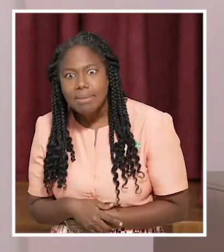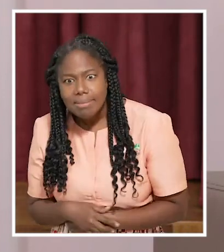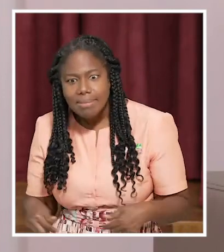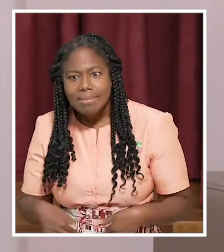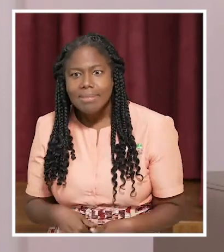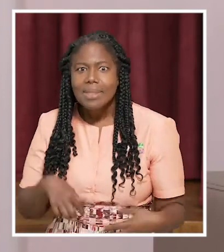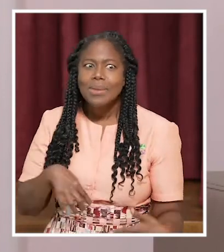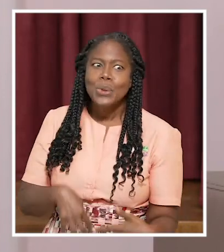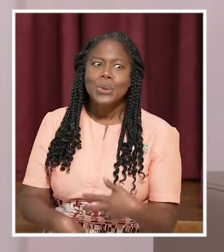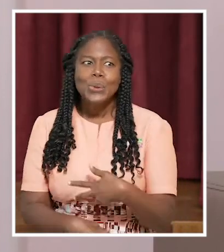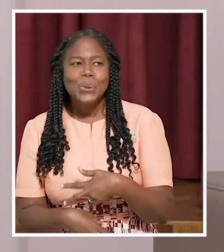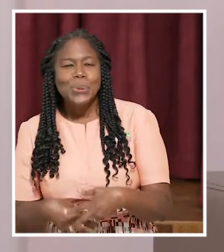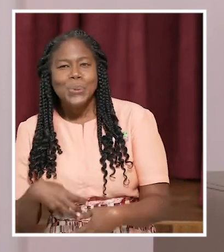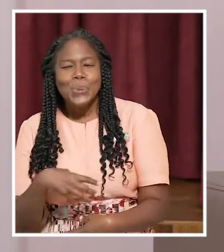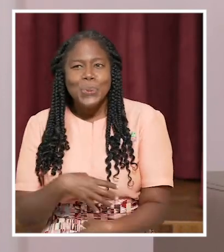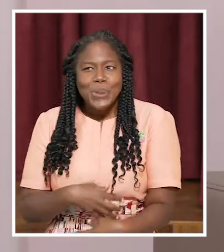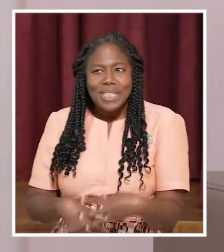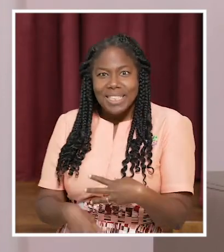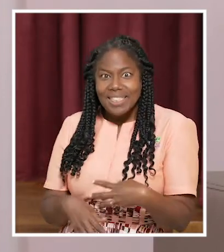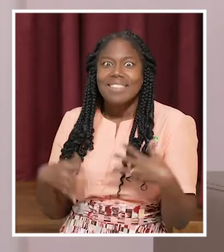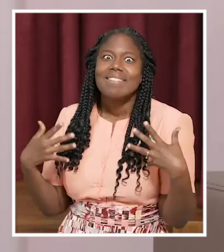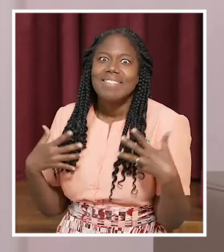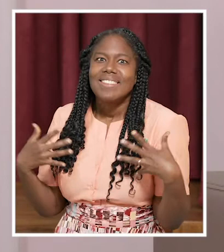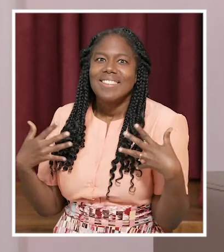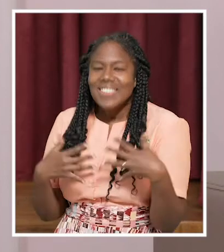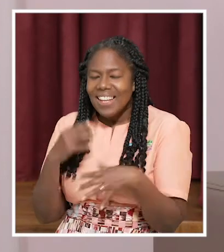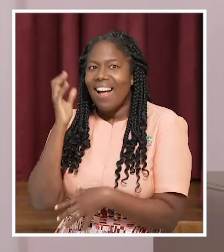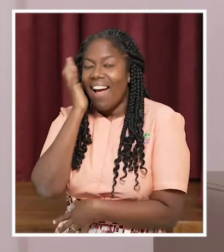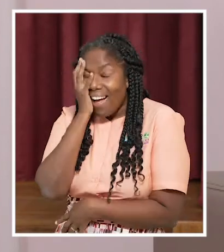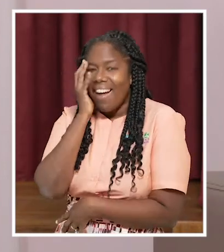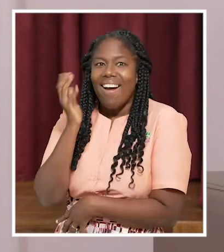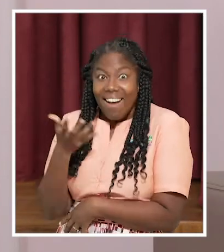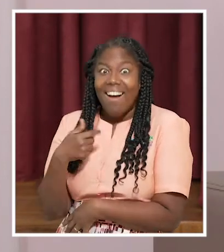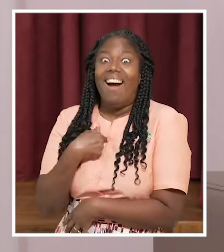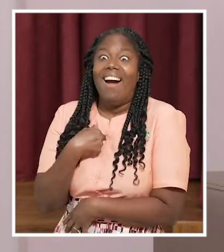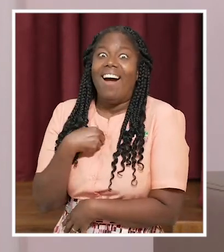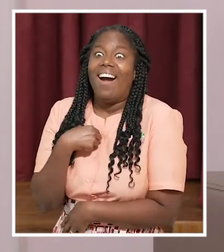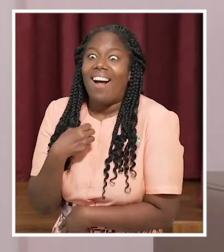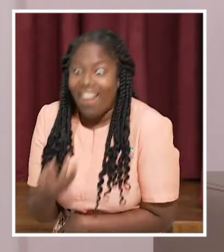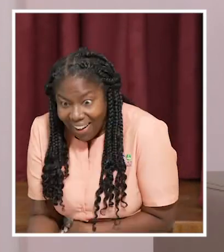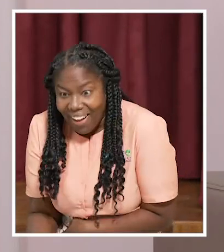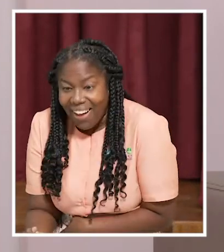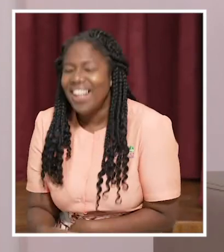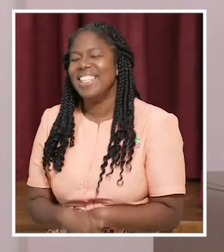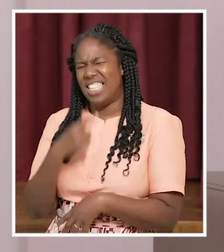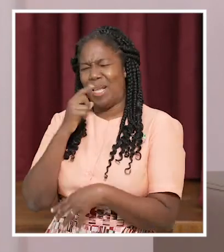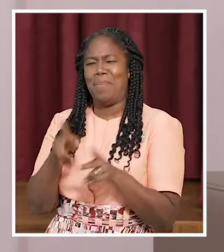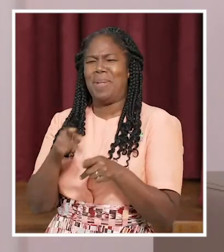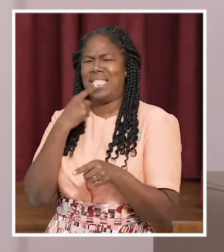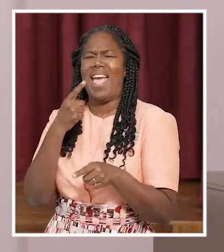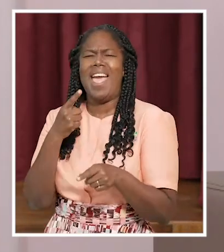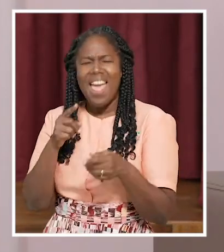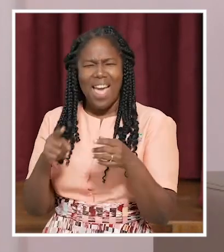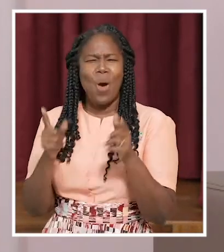feel funny and you're wondering what's going on here, boy, I have to face this crowd. Am I going to collapse? Am I going to faint? They call it butterflies or something. Right,